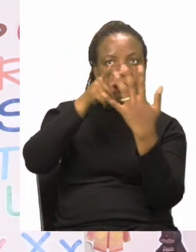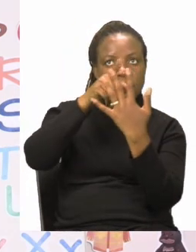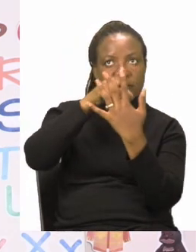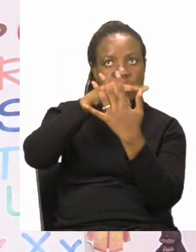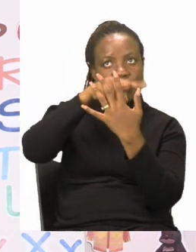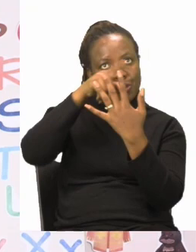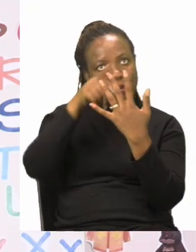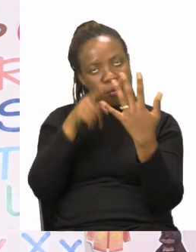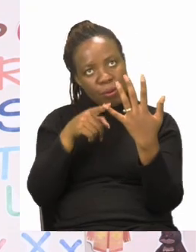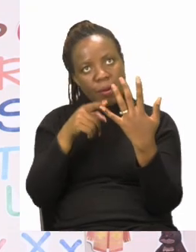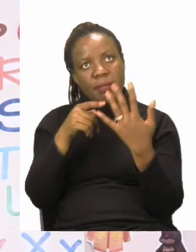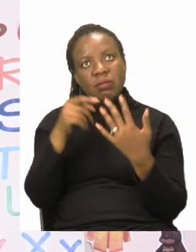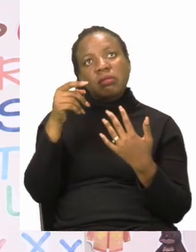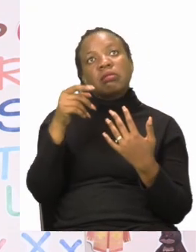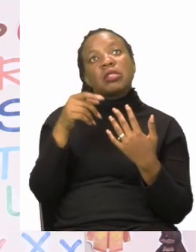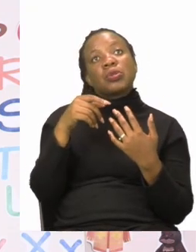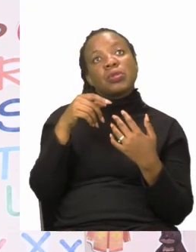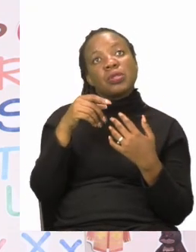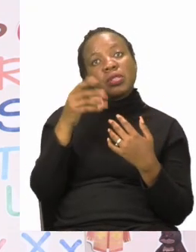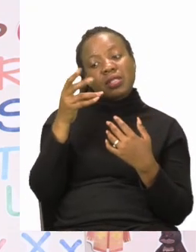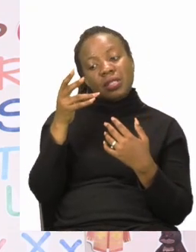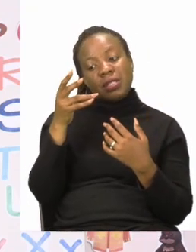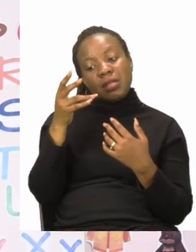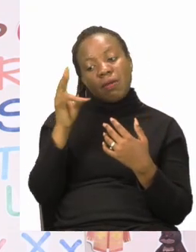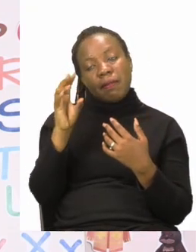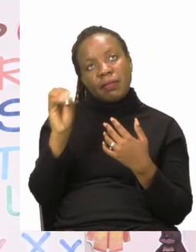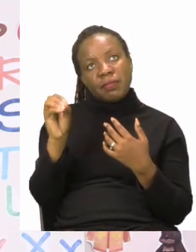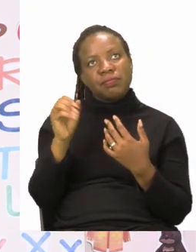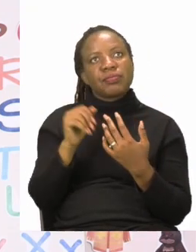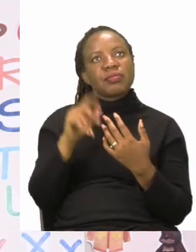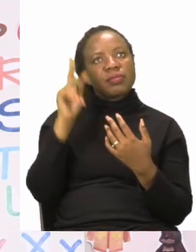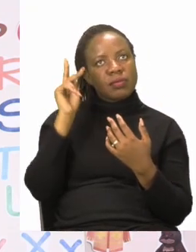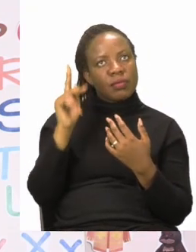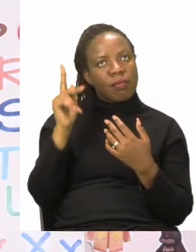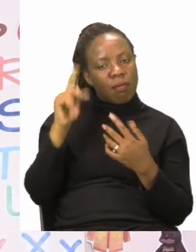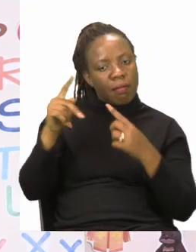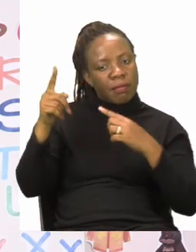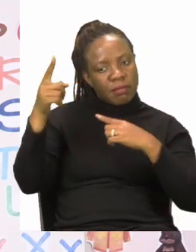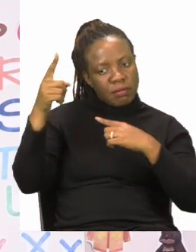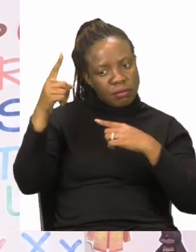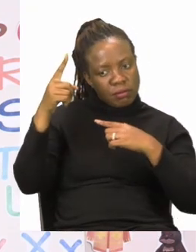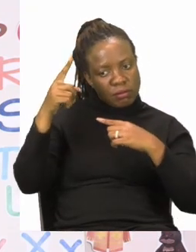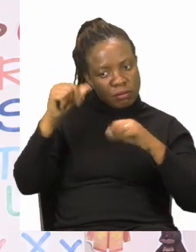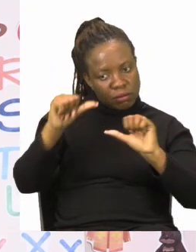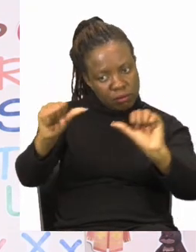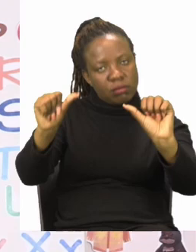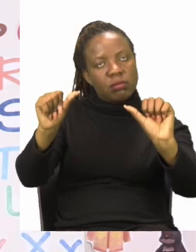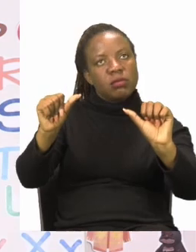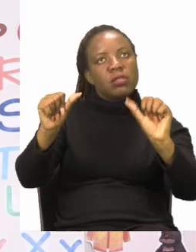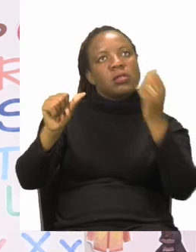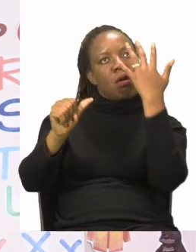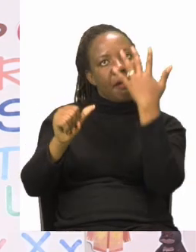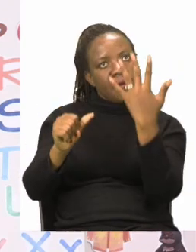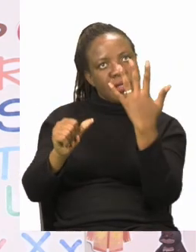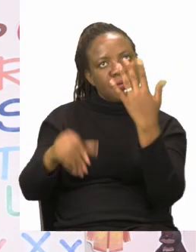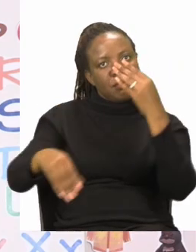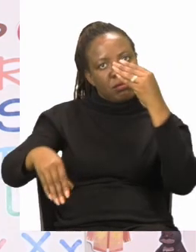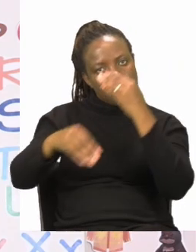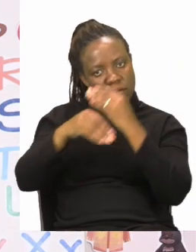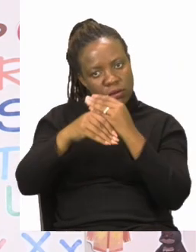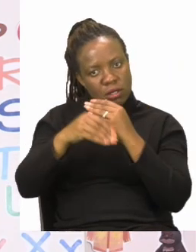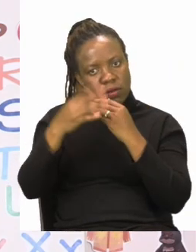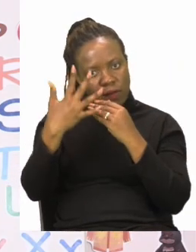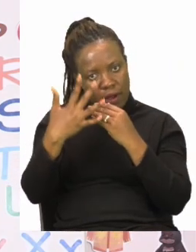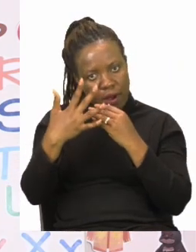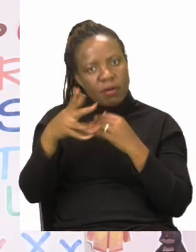number will be 70. And if we have to continue, you will then just add 5